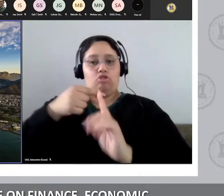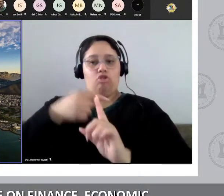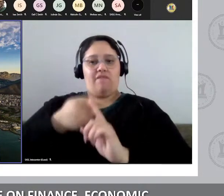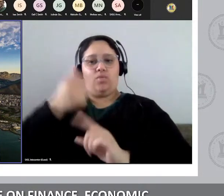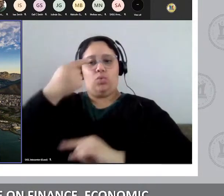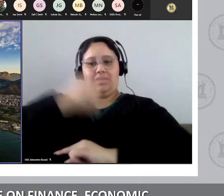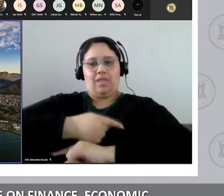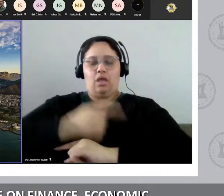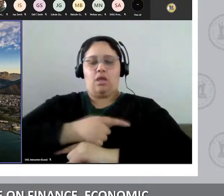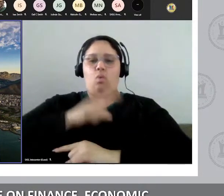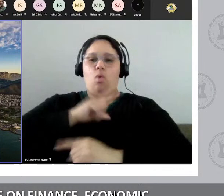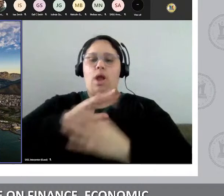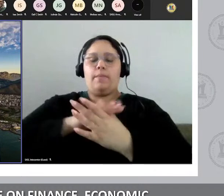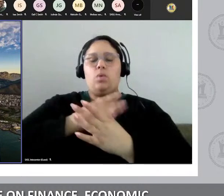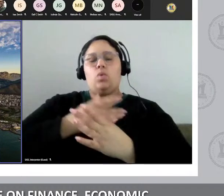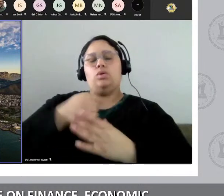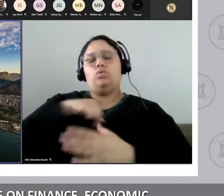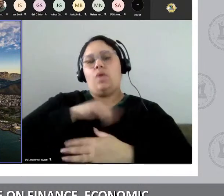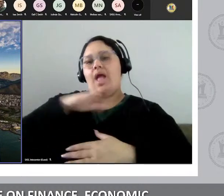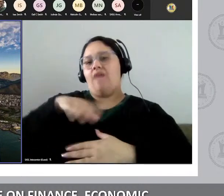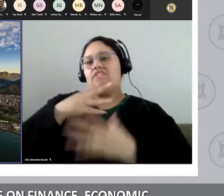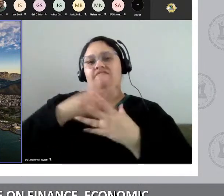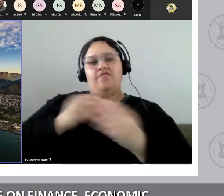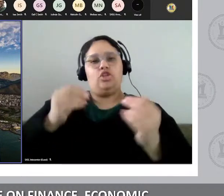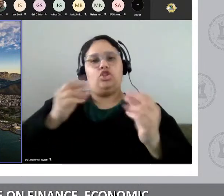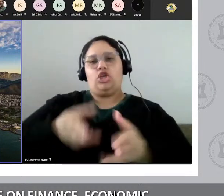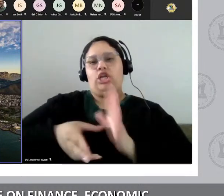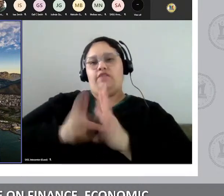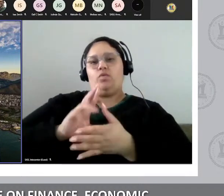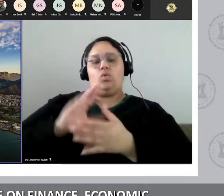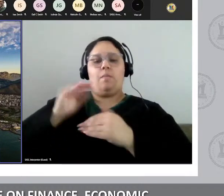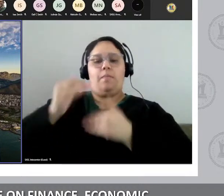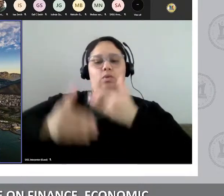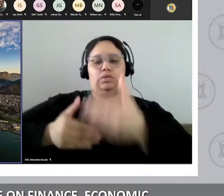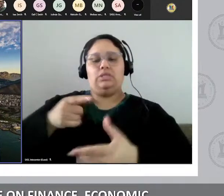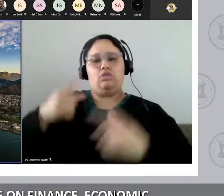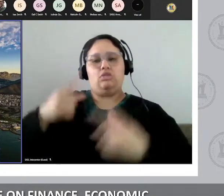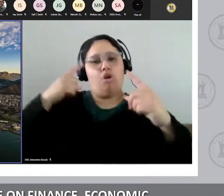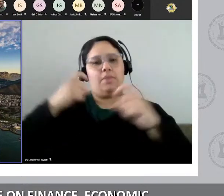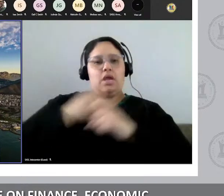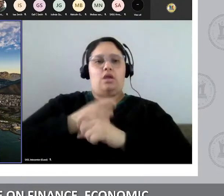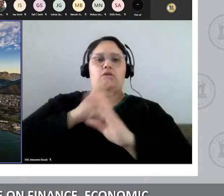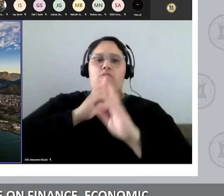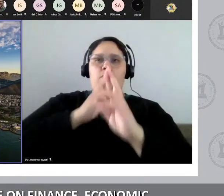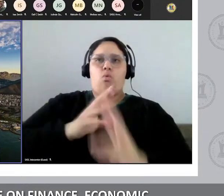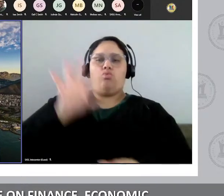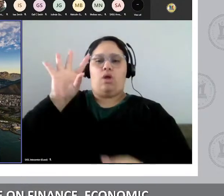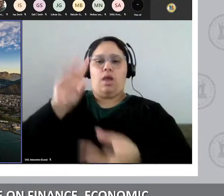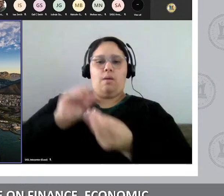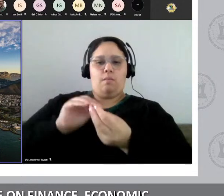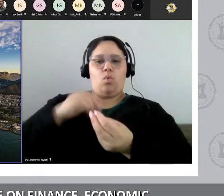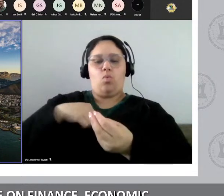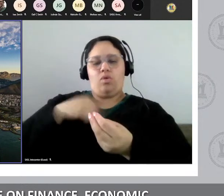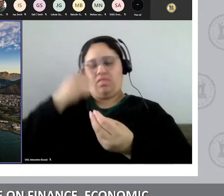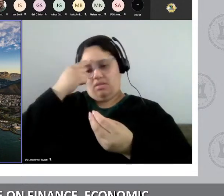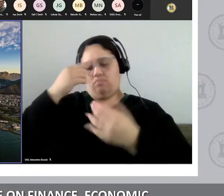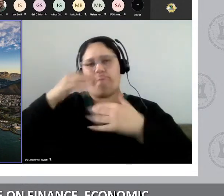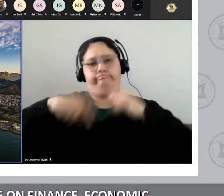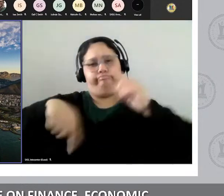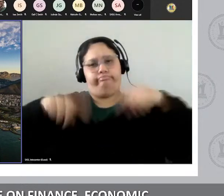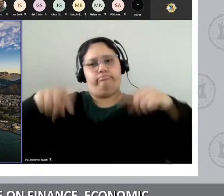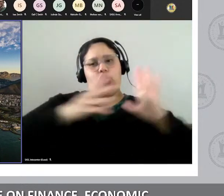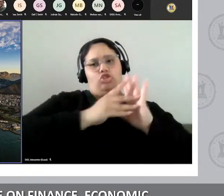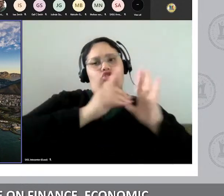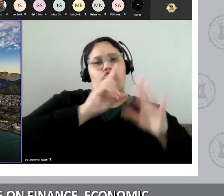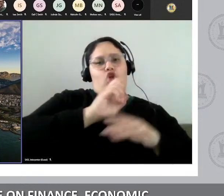few days was that we hadn't completed our review processes. It's quite a complicated report to put together. We integrate a range of data sets,